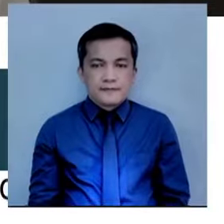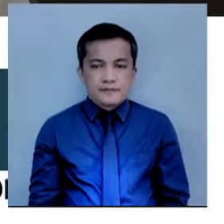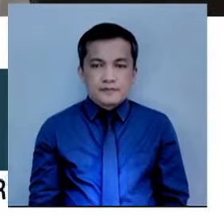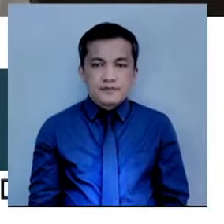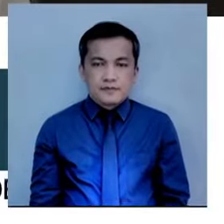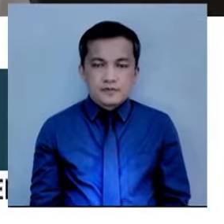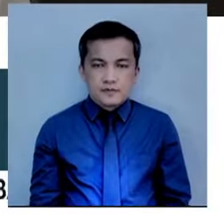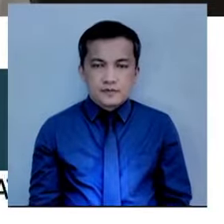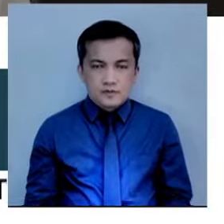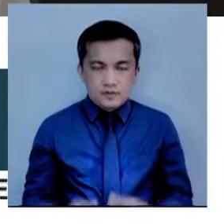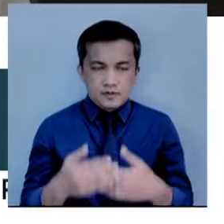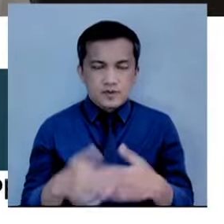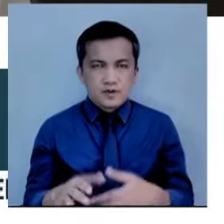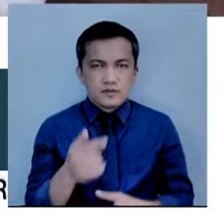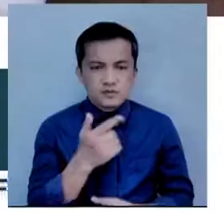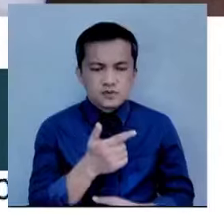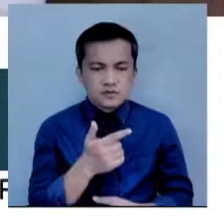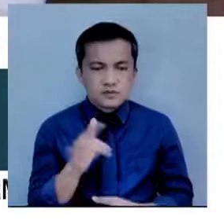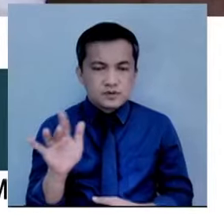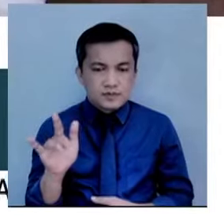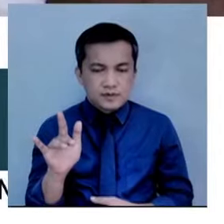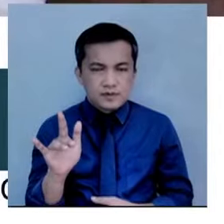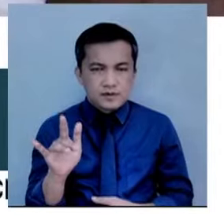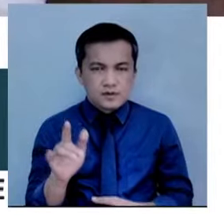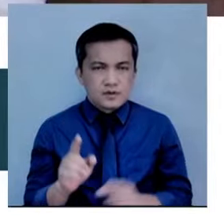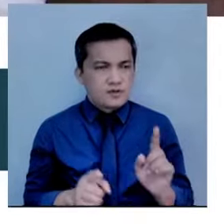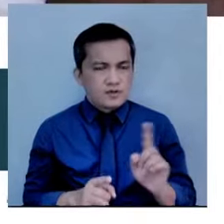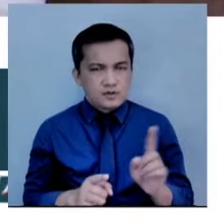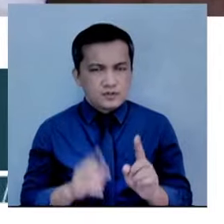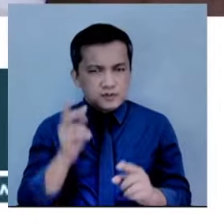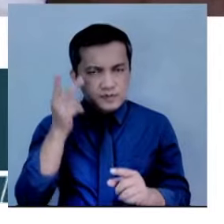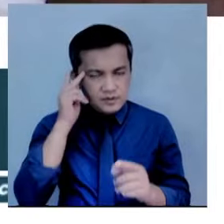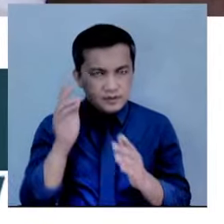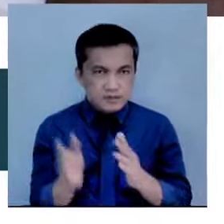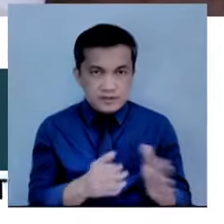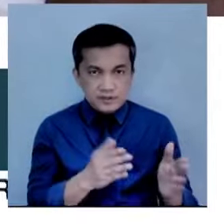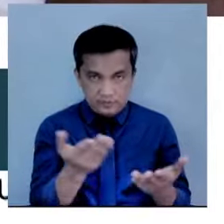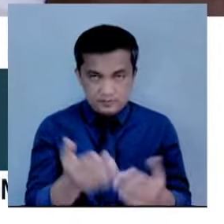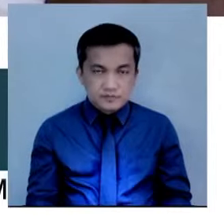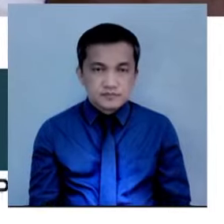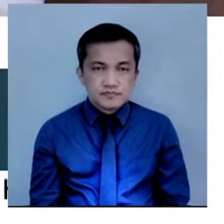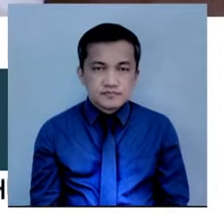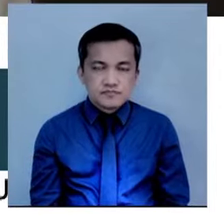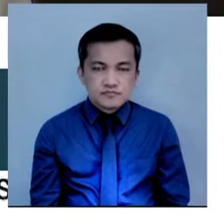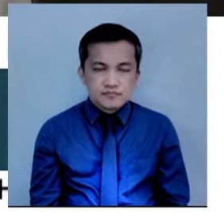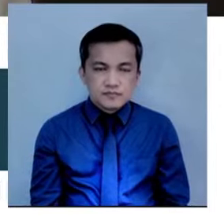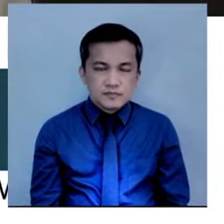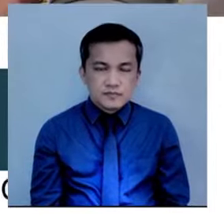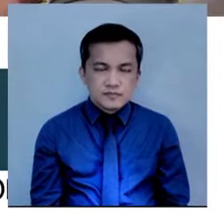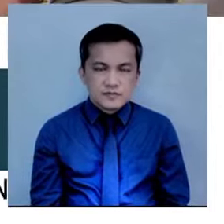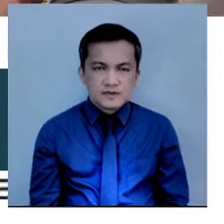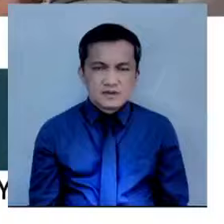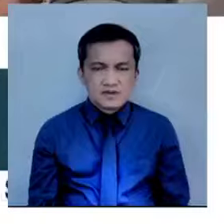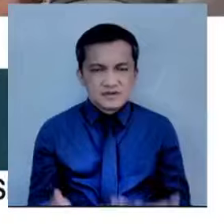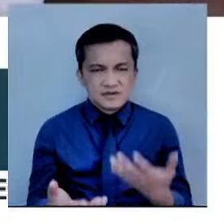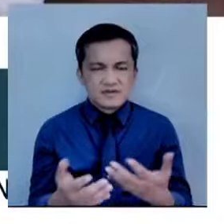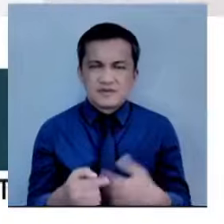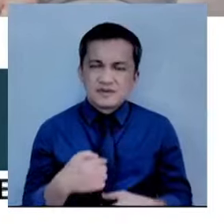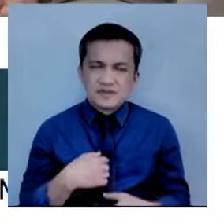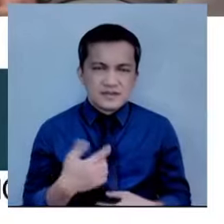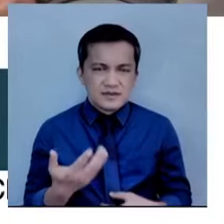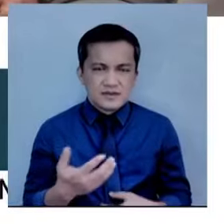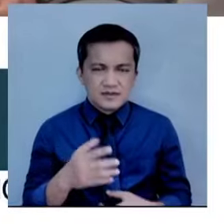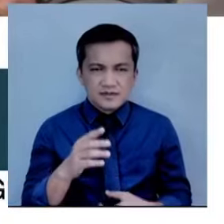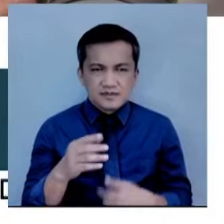2028. After 2025, ano naman yung political plans mo after that? Pahinga na siguro, pwede. I'll be almost 65